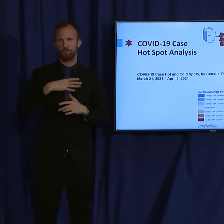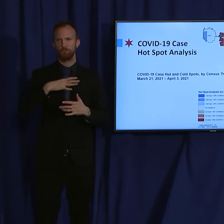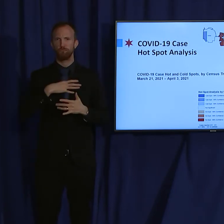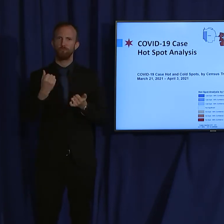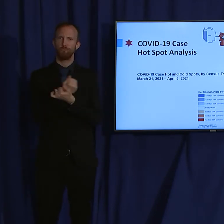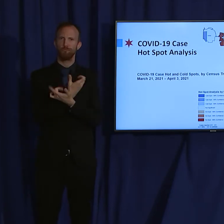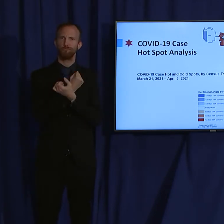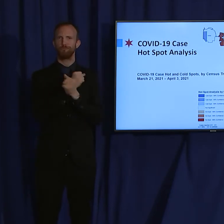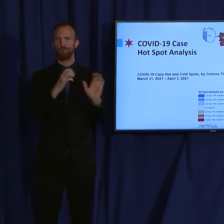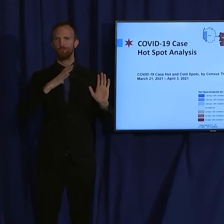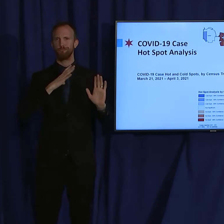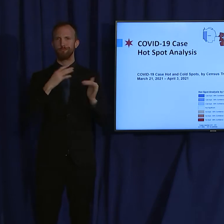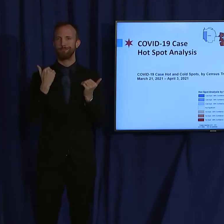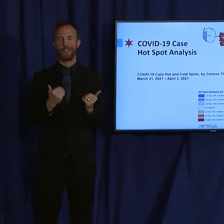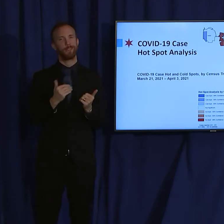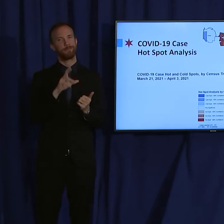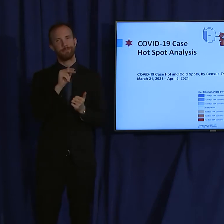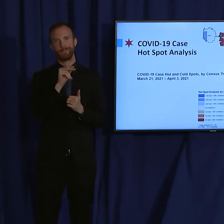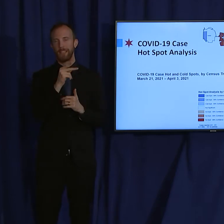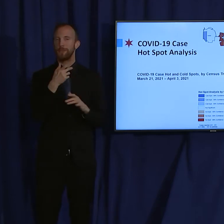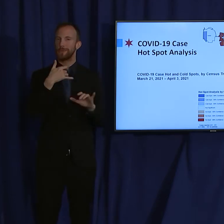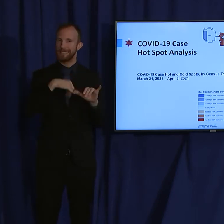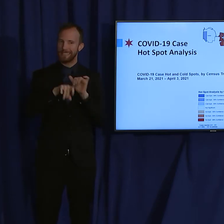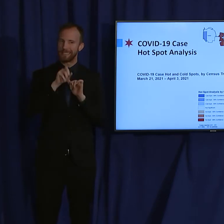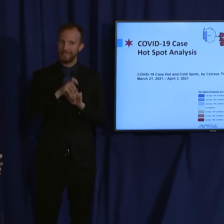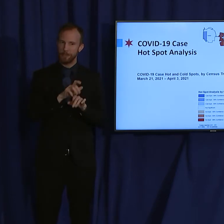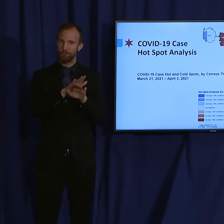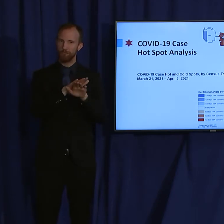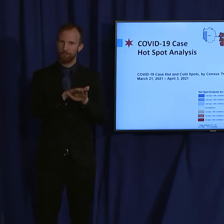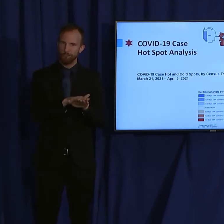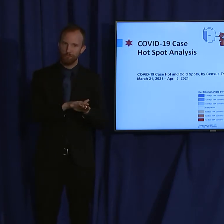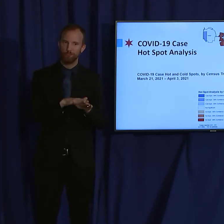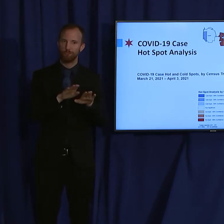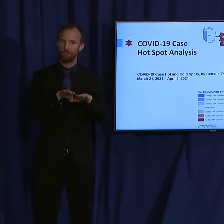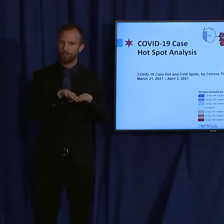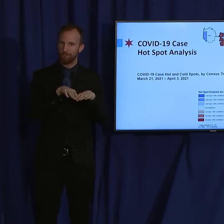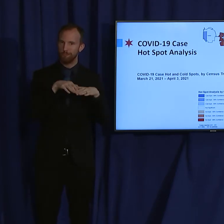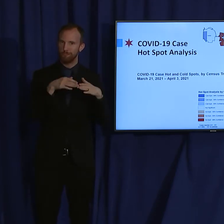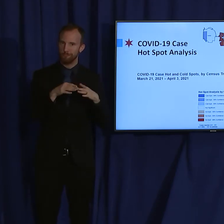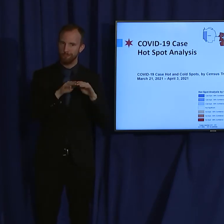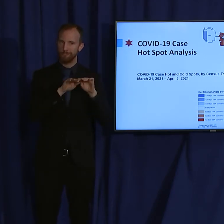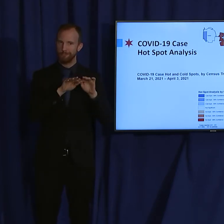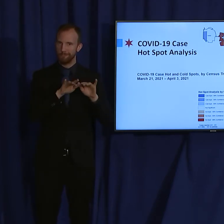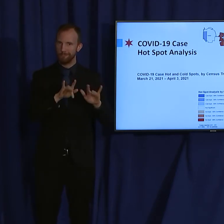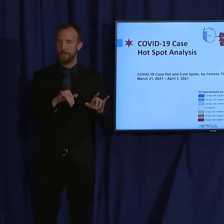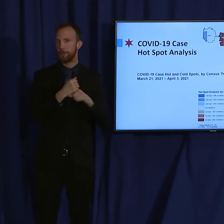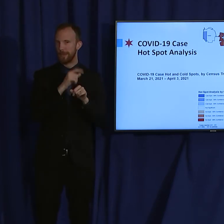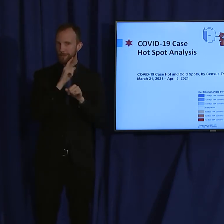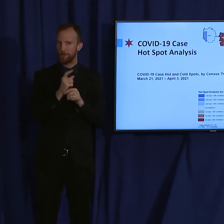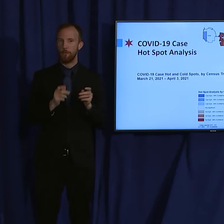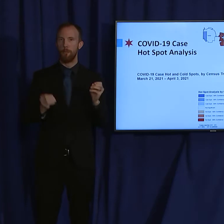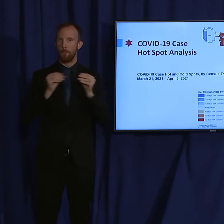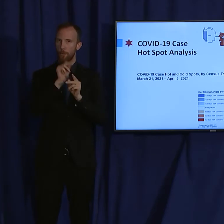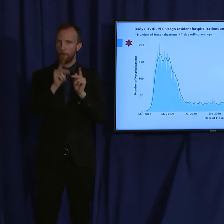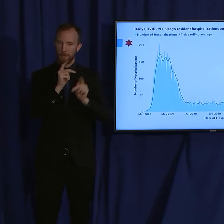go to get even the more vaccinated parts of the city highly vaccinated enough to be able to completely stop COVID.